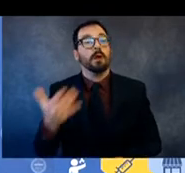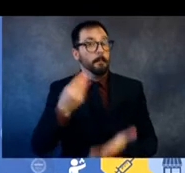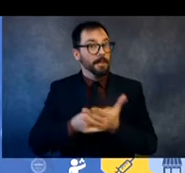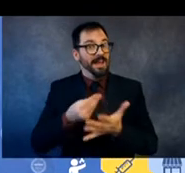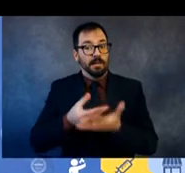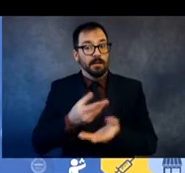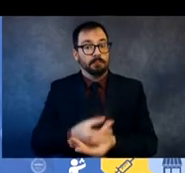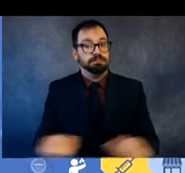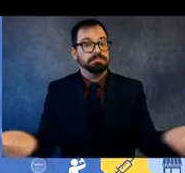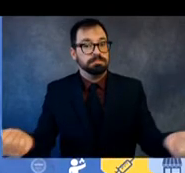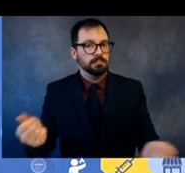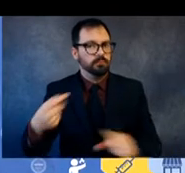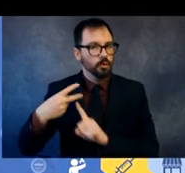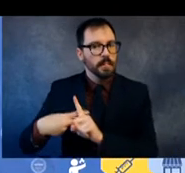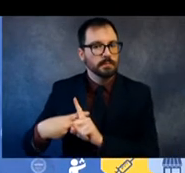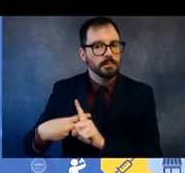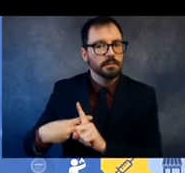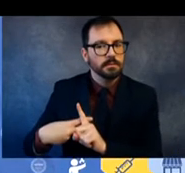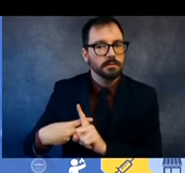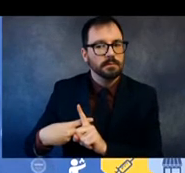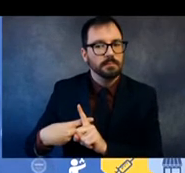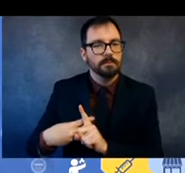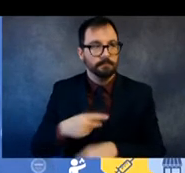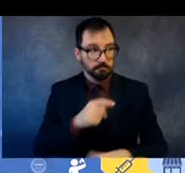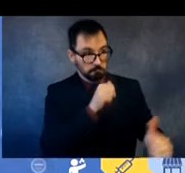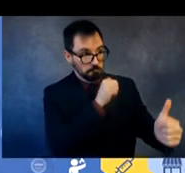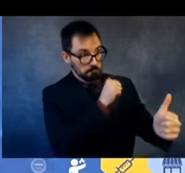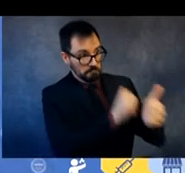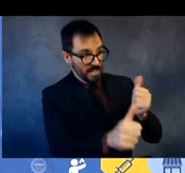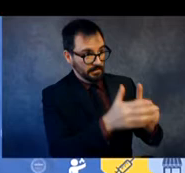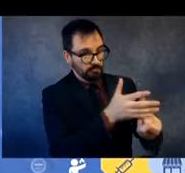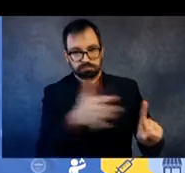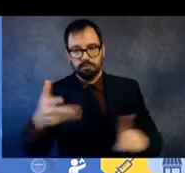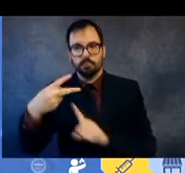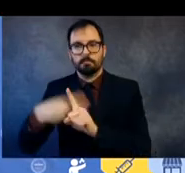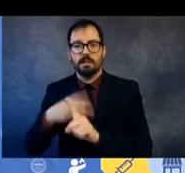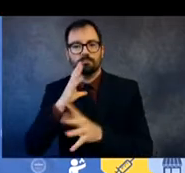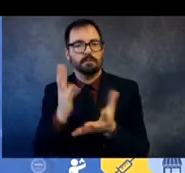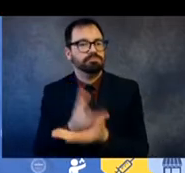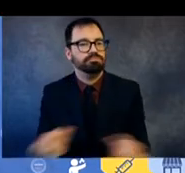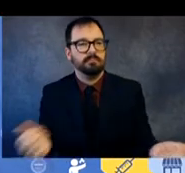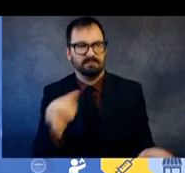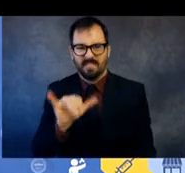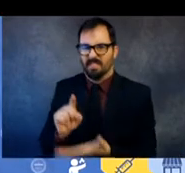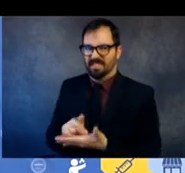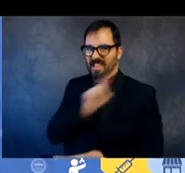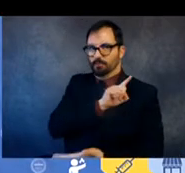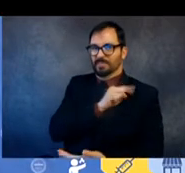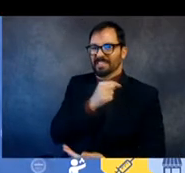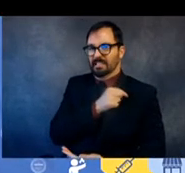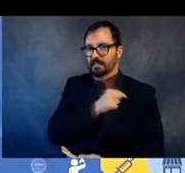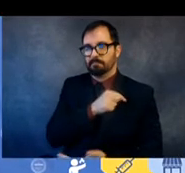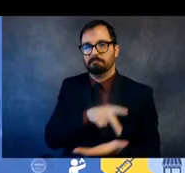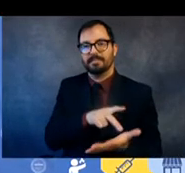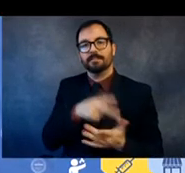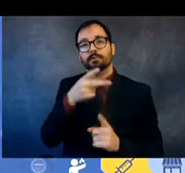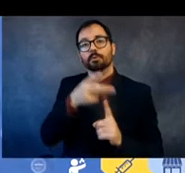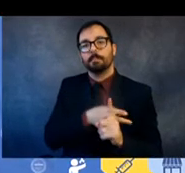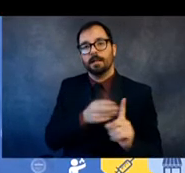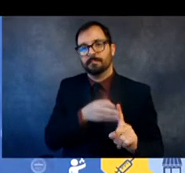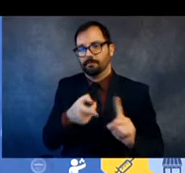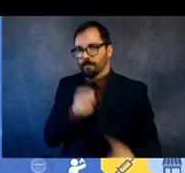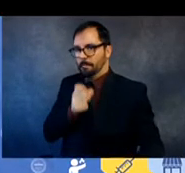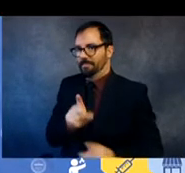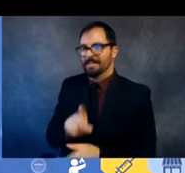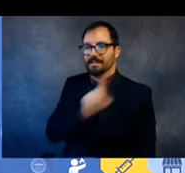the impact of this? Impact? Well, the money is scheduled to go out in 60 days, 60 days from passage, so that was last